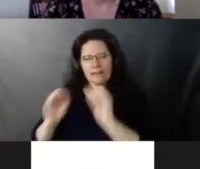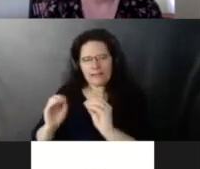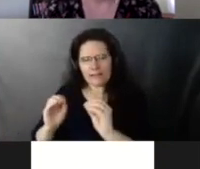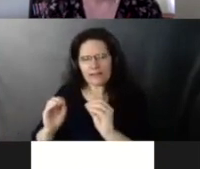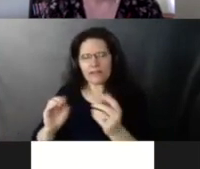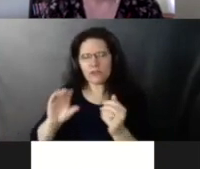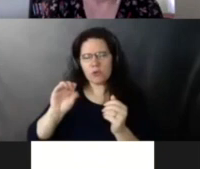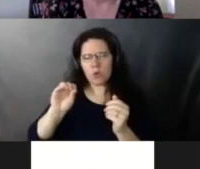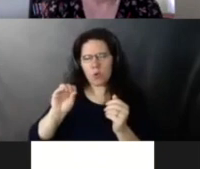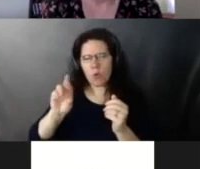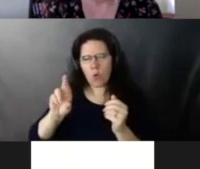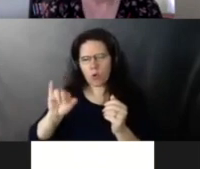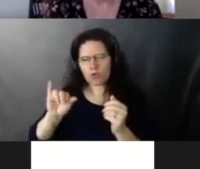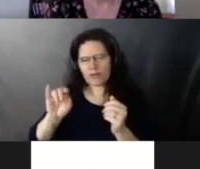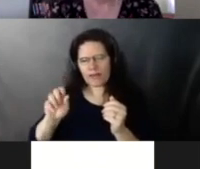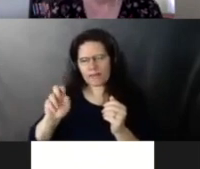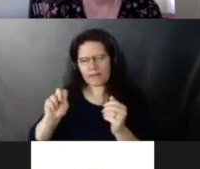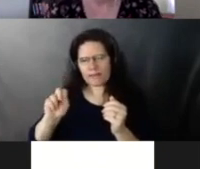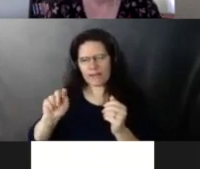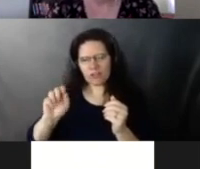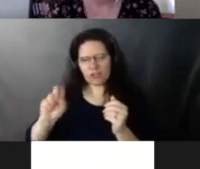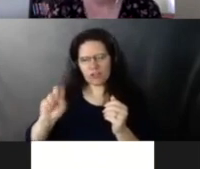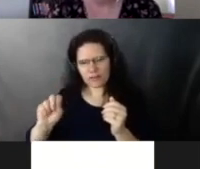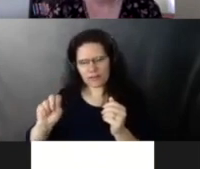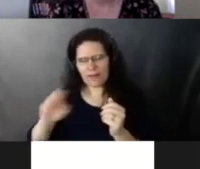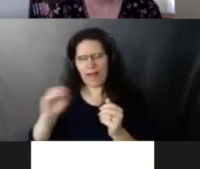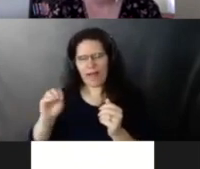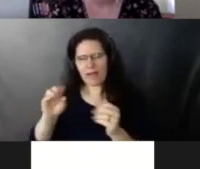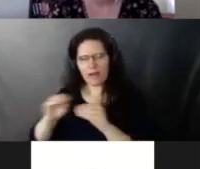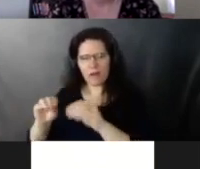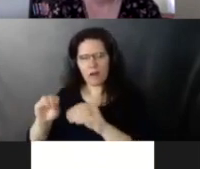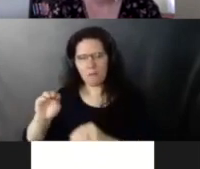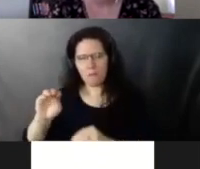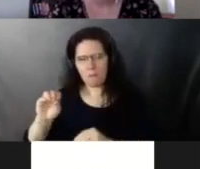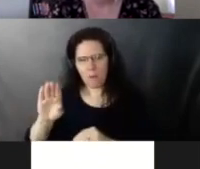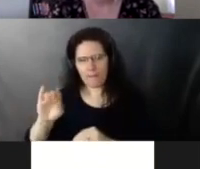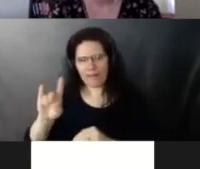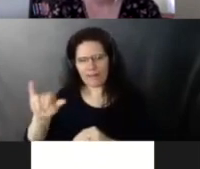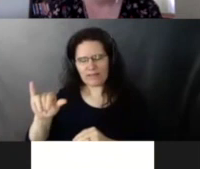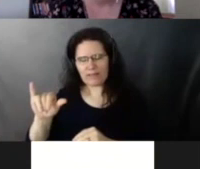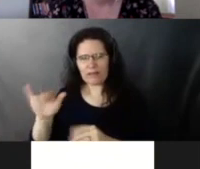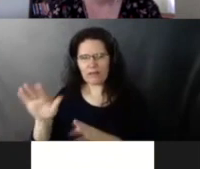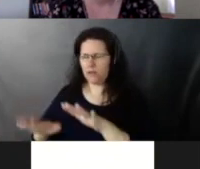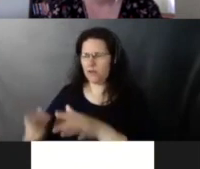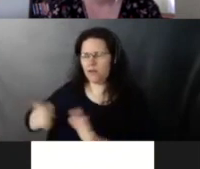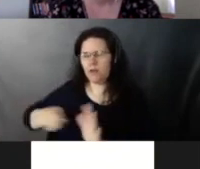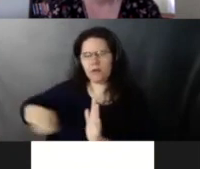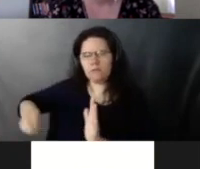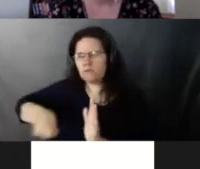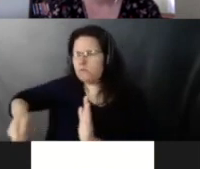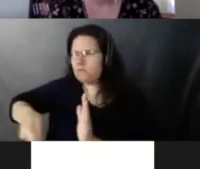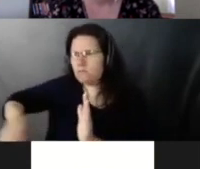and personal development. This was my first project. Like after completing this